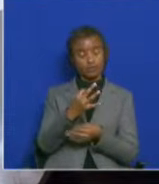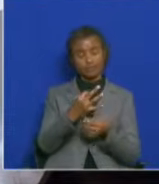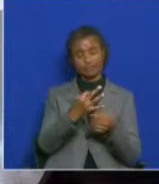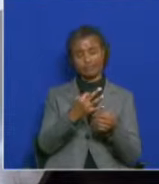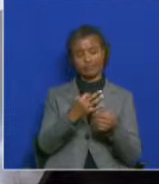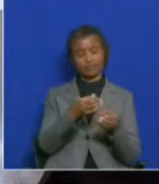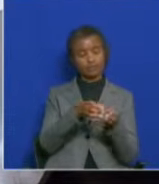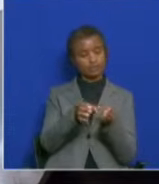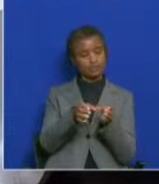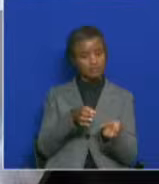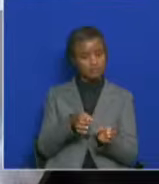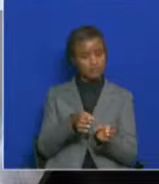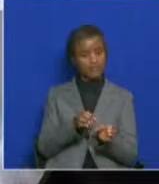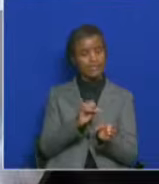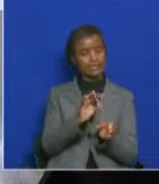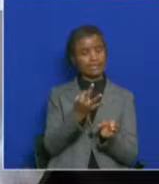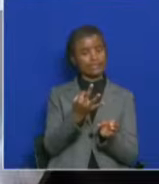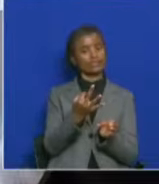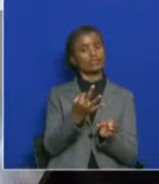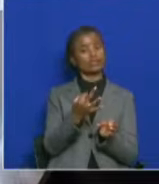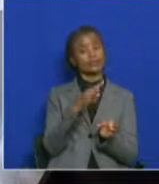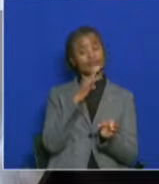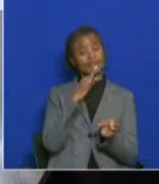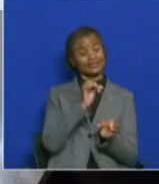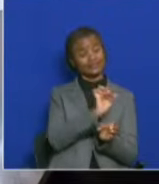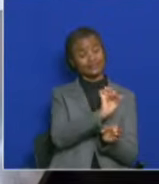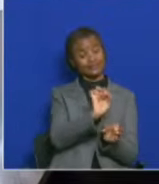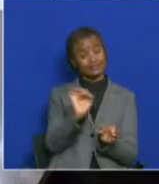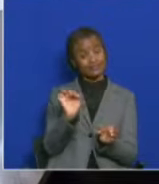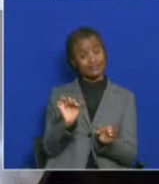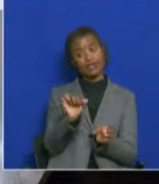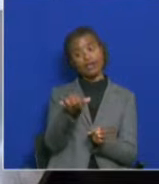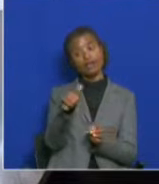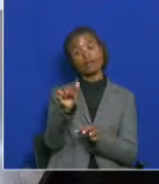their fees, then pay other parties who assisted.